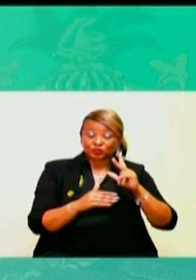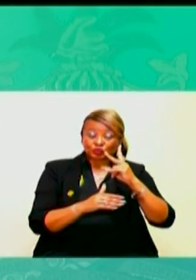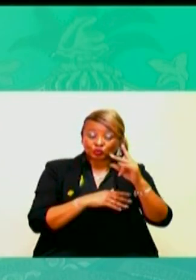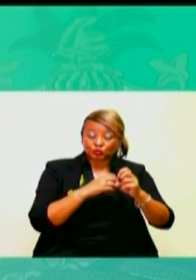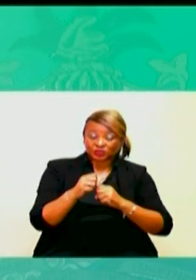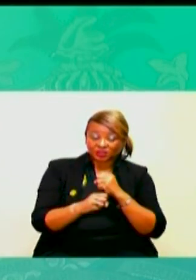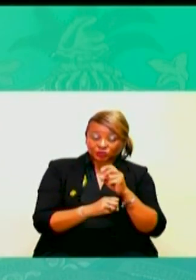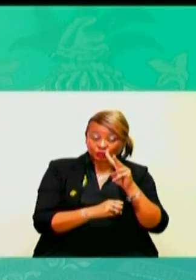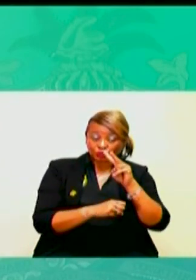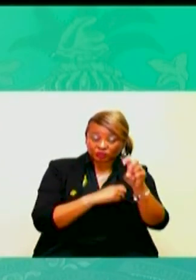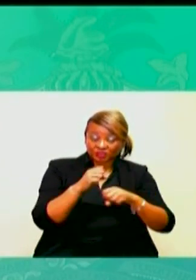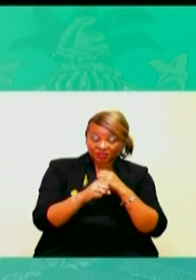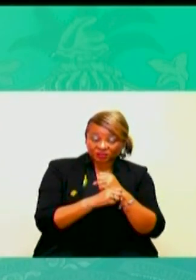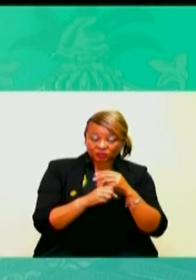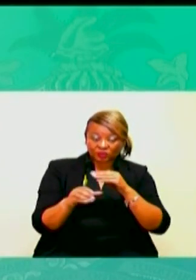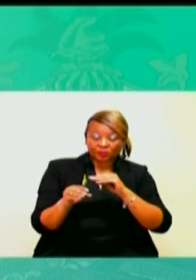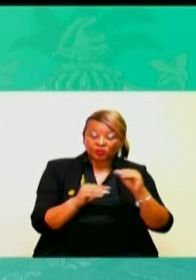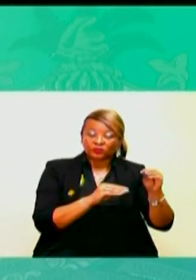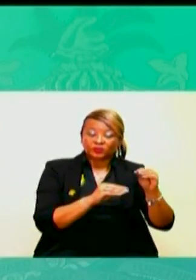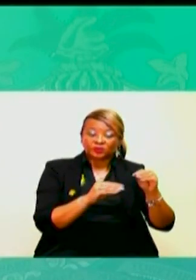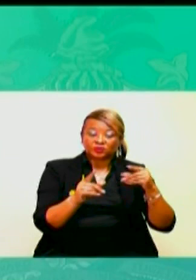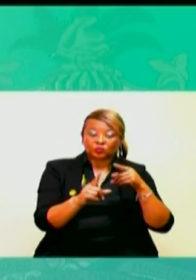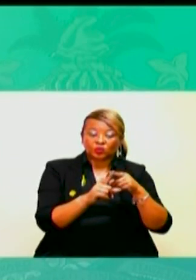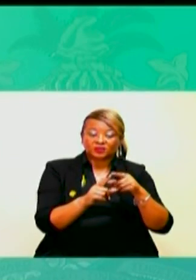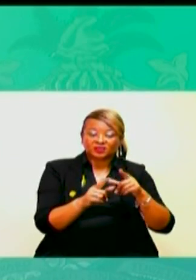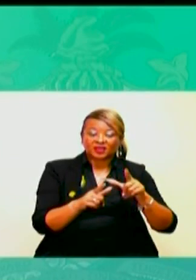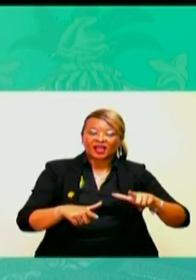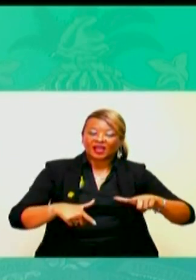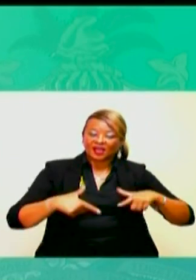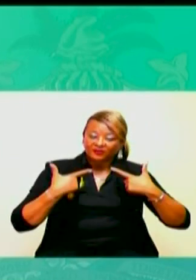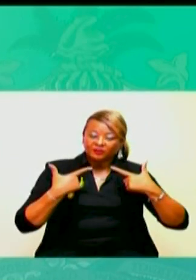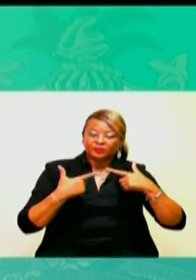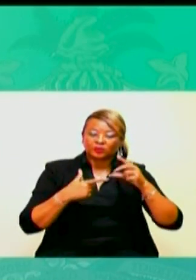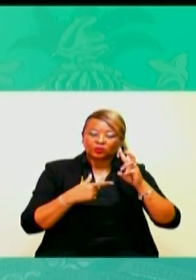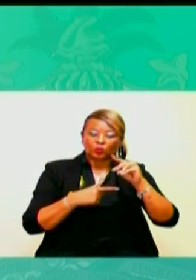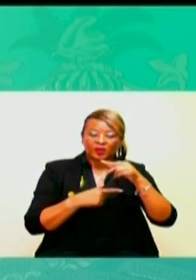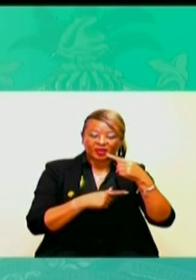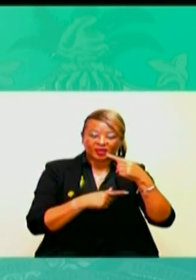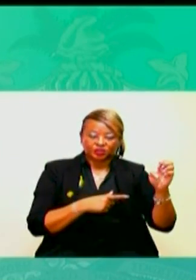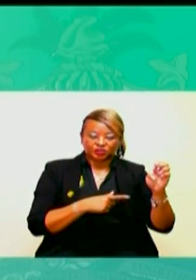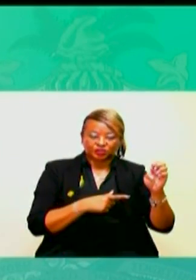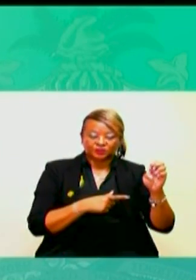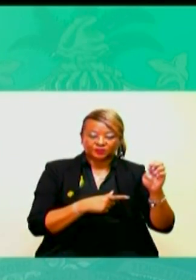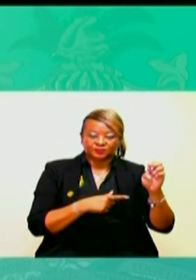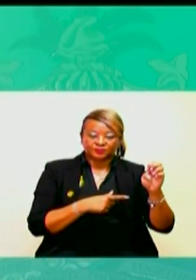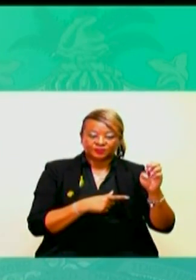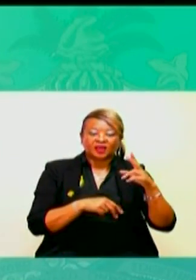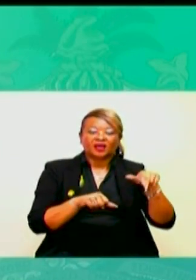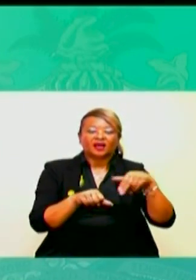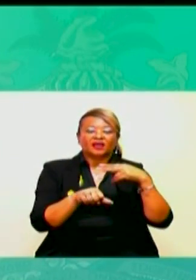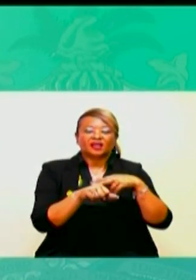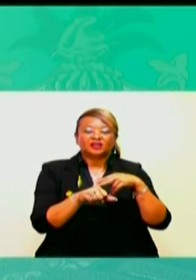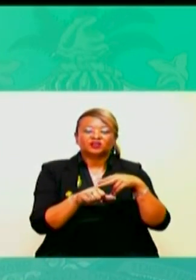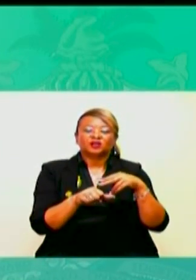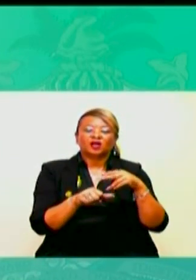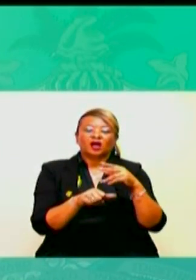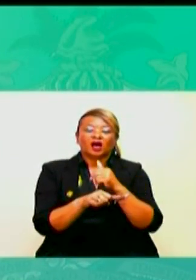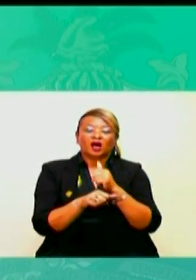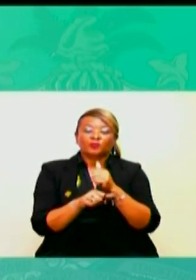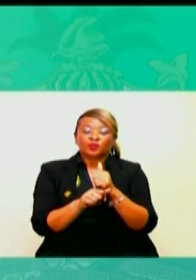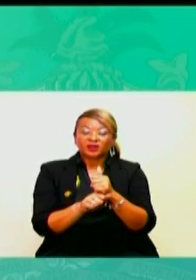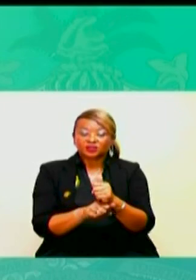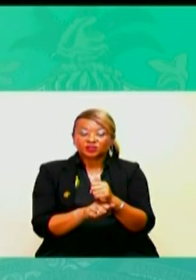Amen. And we are now moving towards a livable wage. Yes. We're now moving towards a national apprenticeship program.